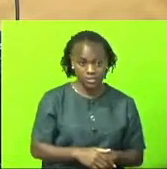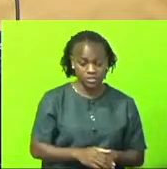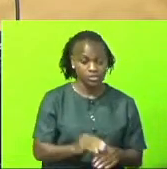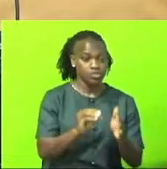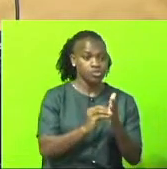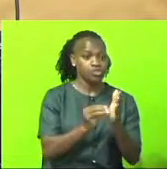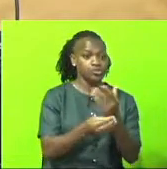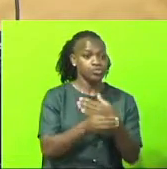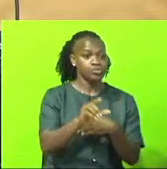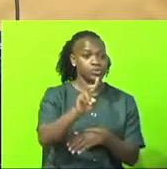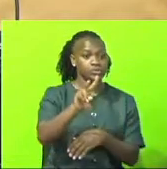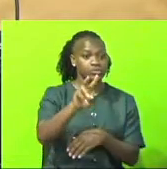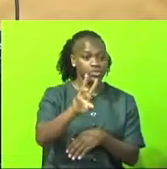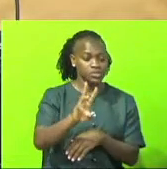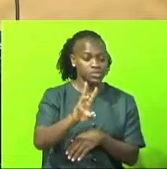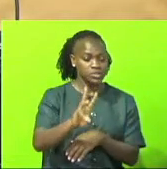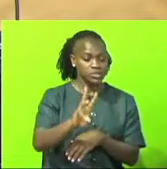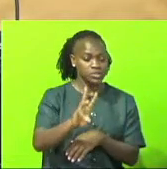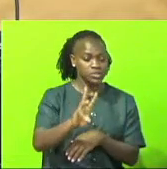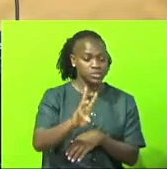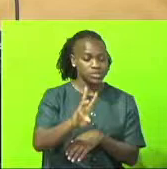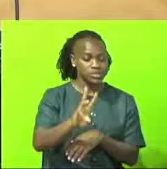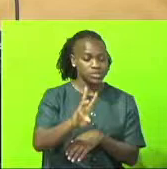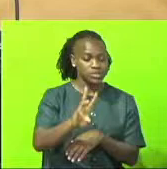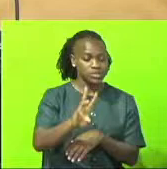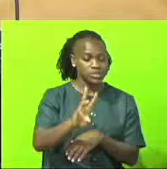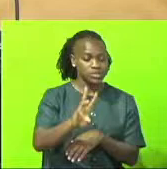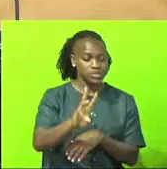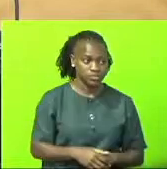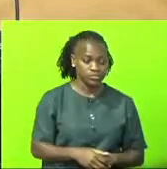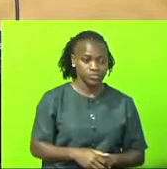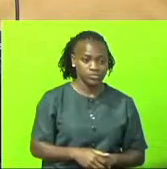October 26, 2022.